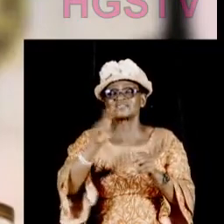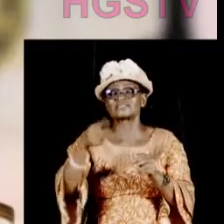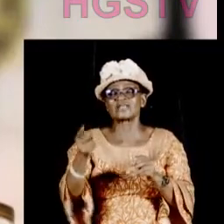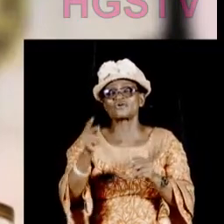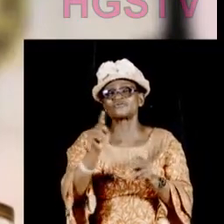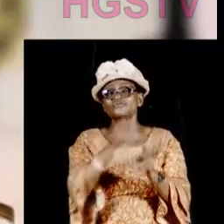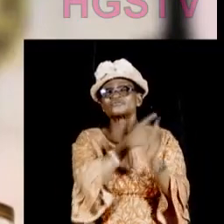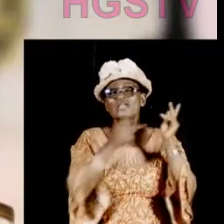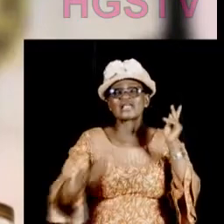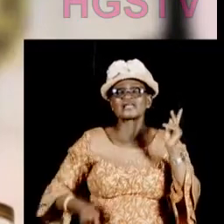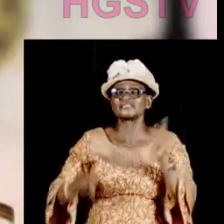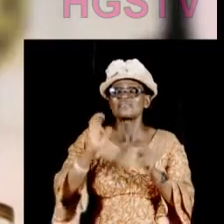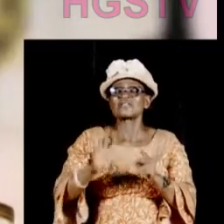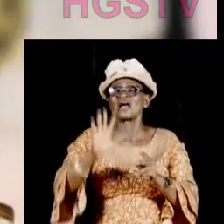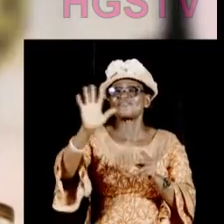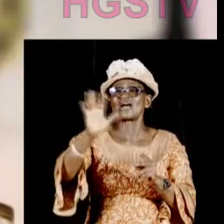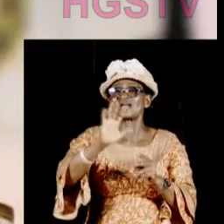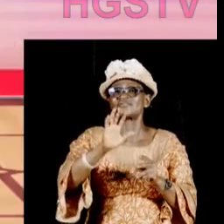2 Kings 5:26-27,